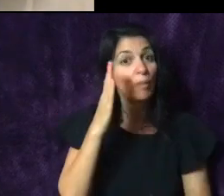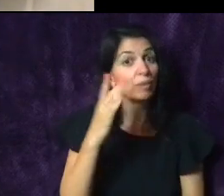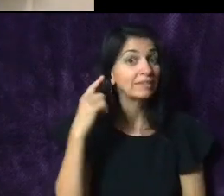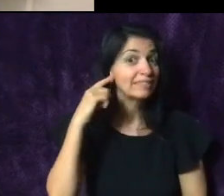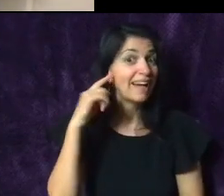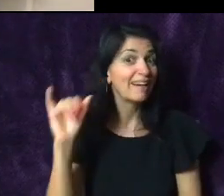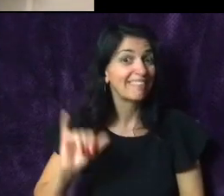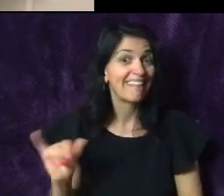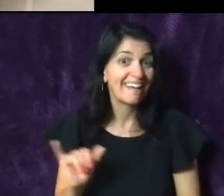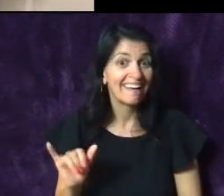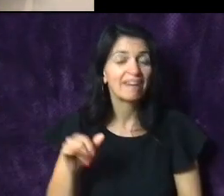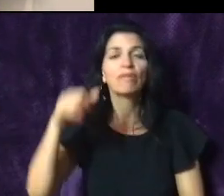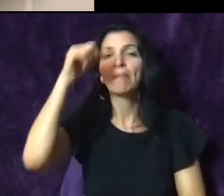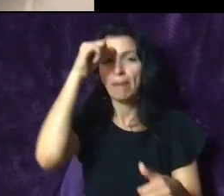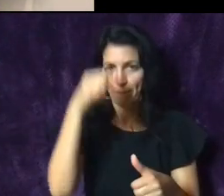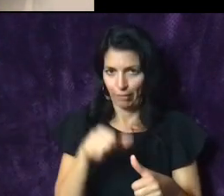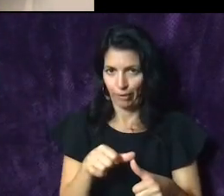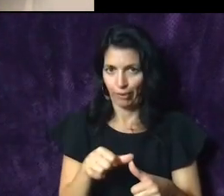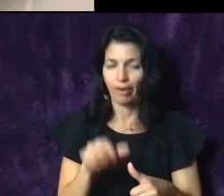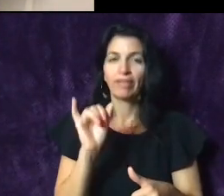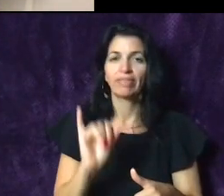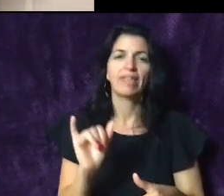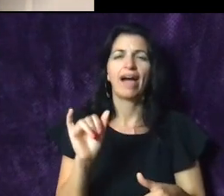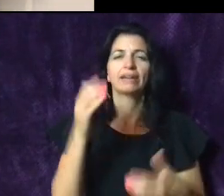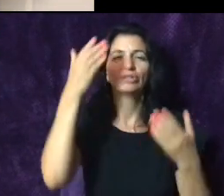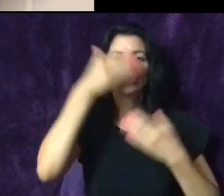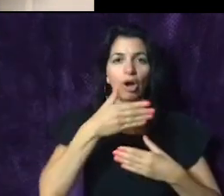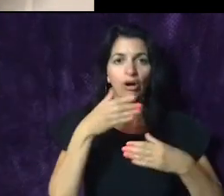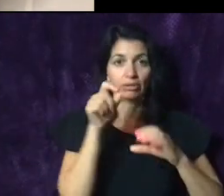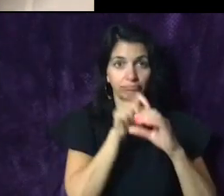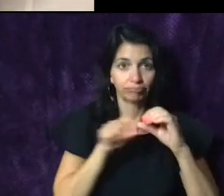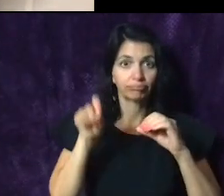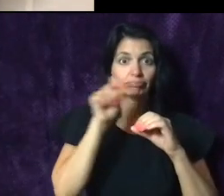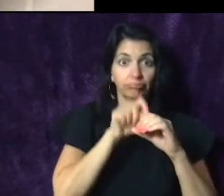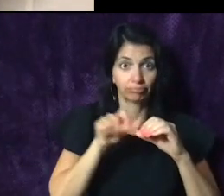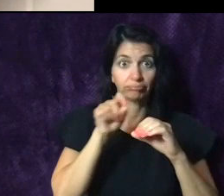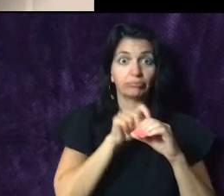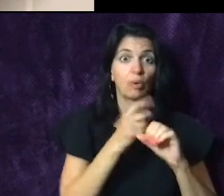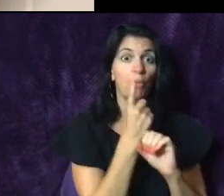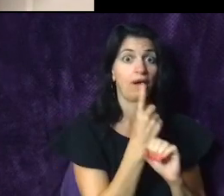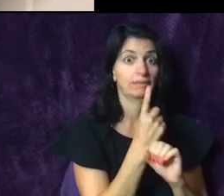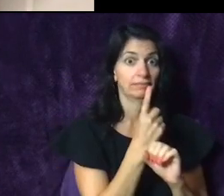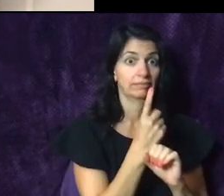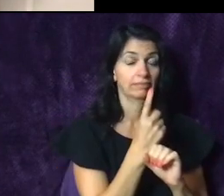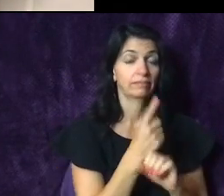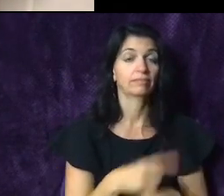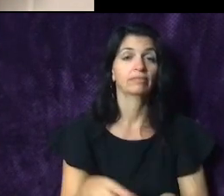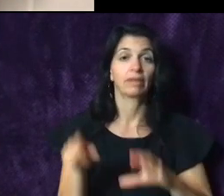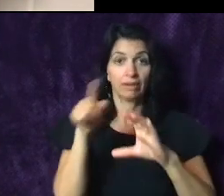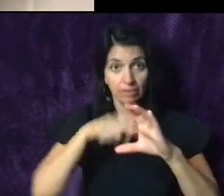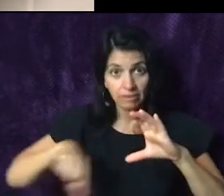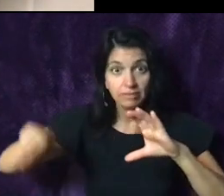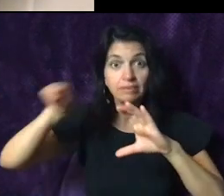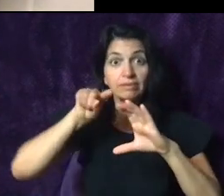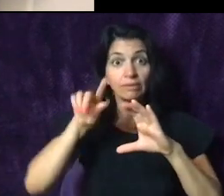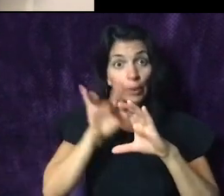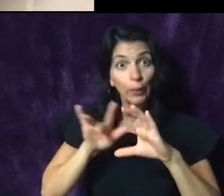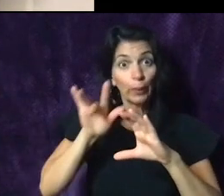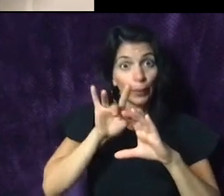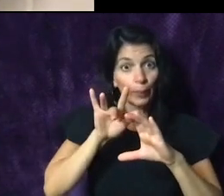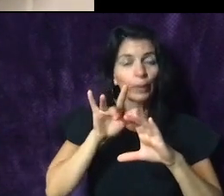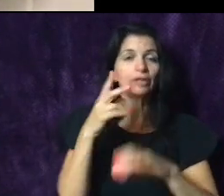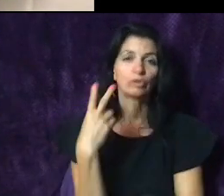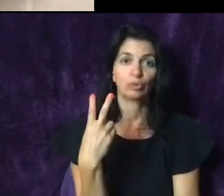remember, this dark shaded in dot is 1 beat, and the not dark shaded in dots are 2 beats. Let's see how it